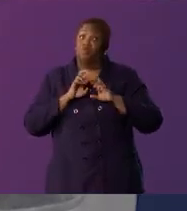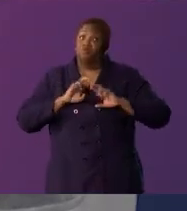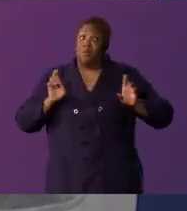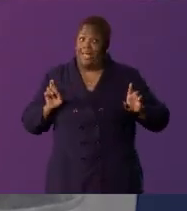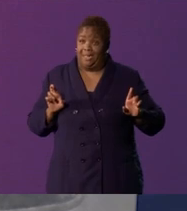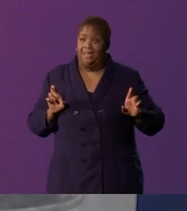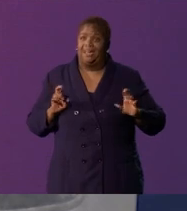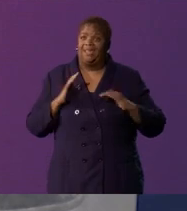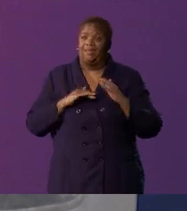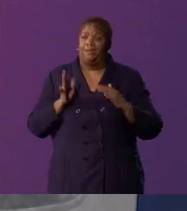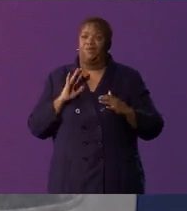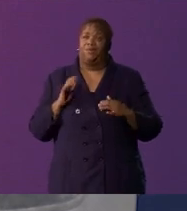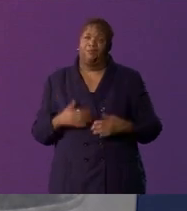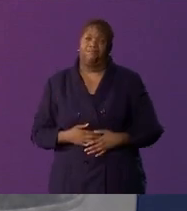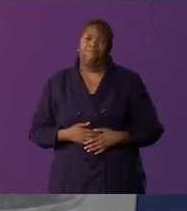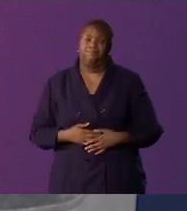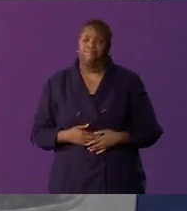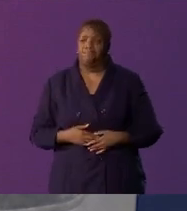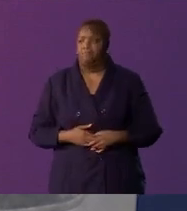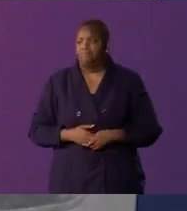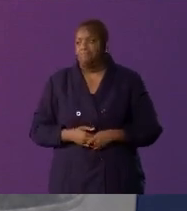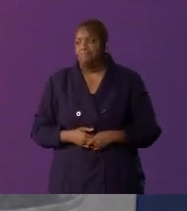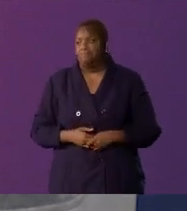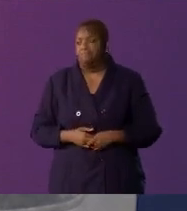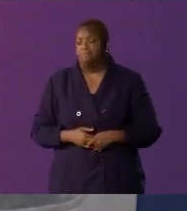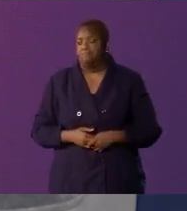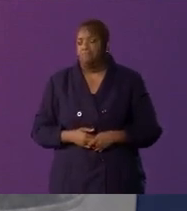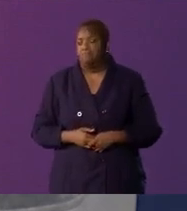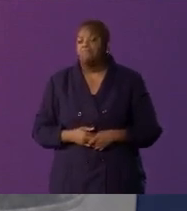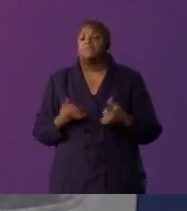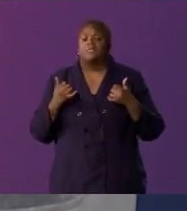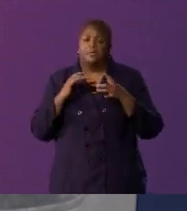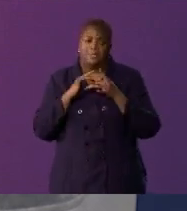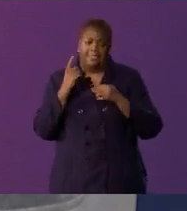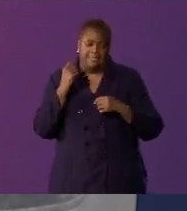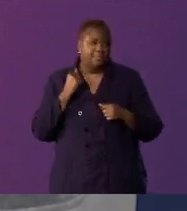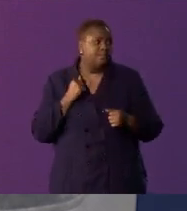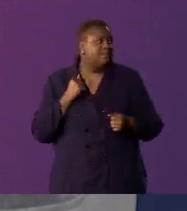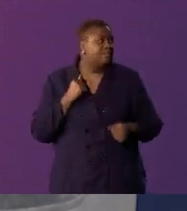than maybe you were, okay? And I'm going to now say something which